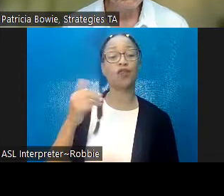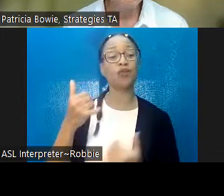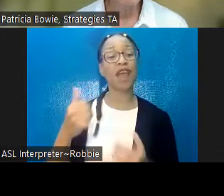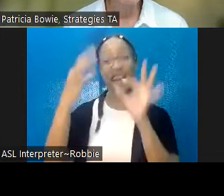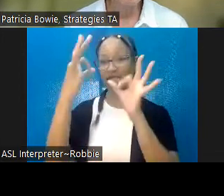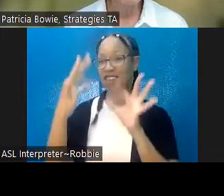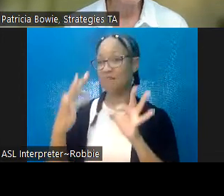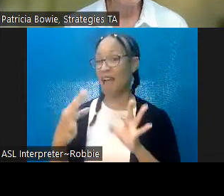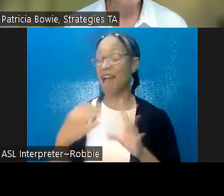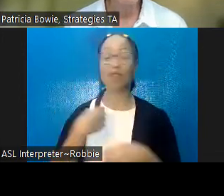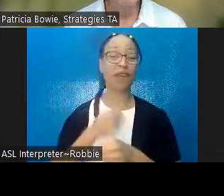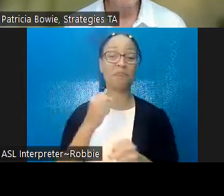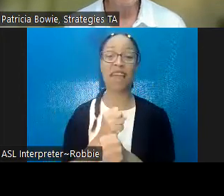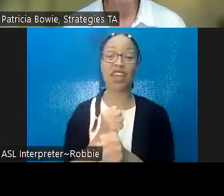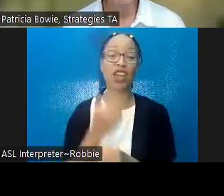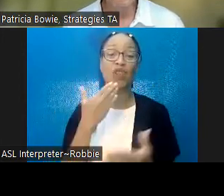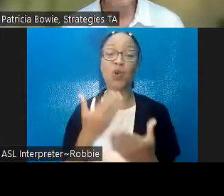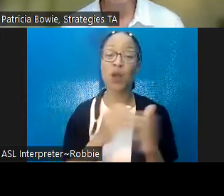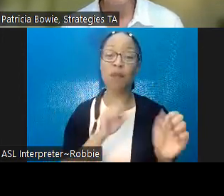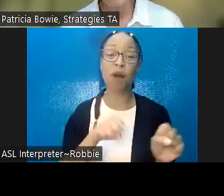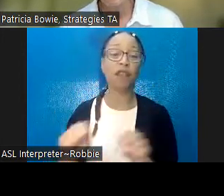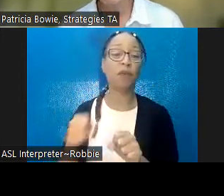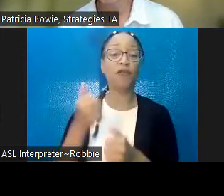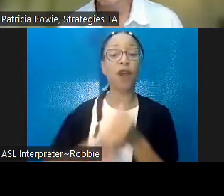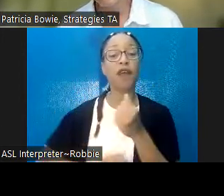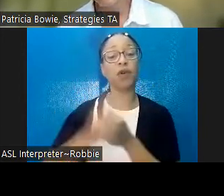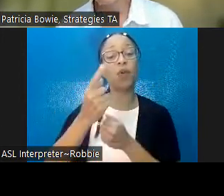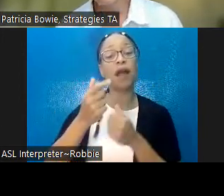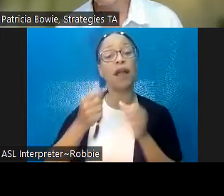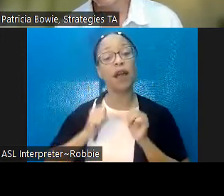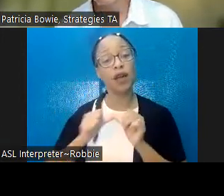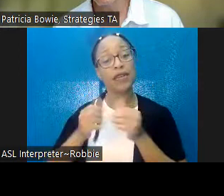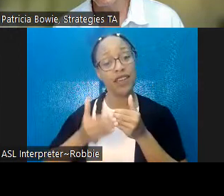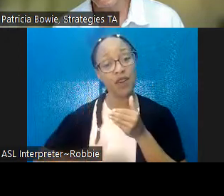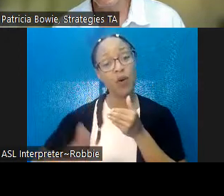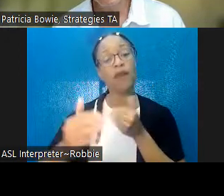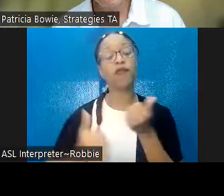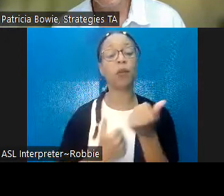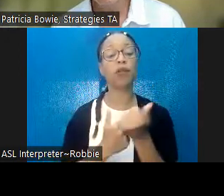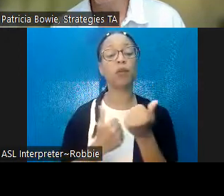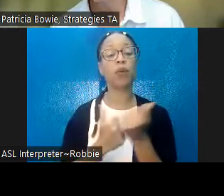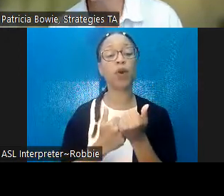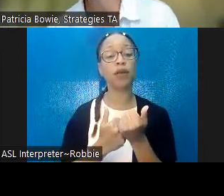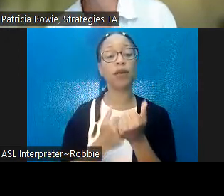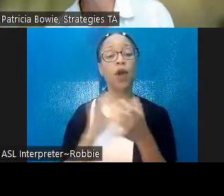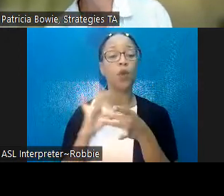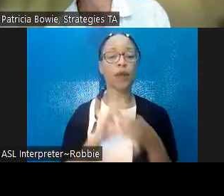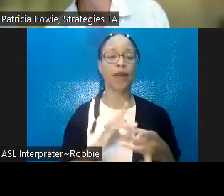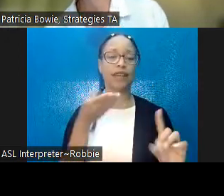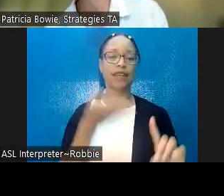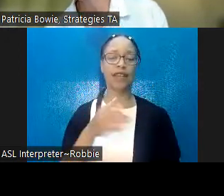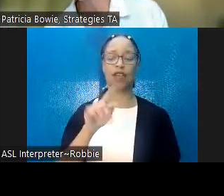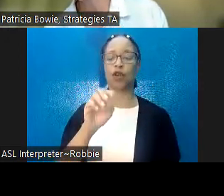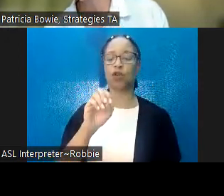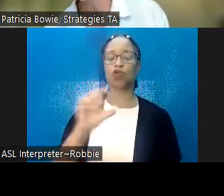of course, make this as useful as possible for everybody as we move forward with some of the supports around this tool specifically,